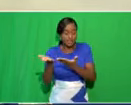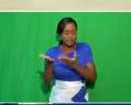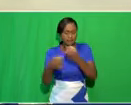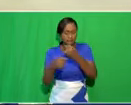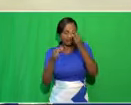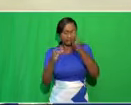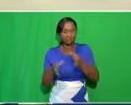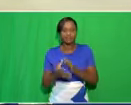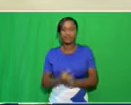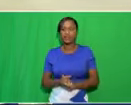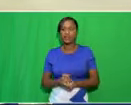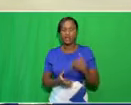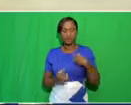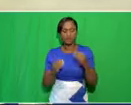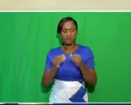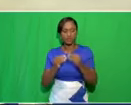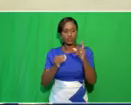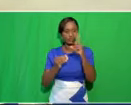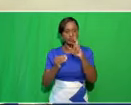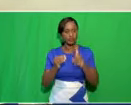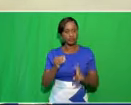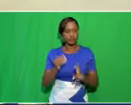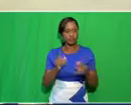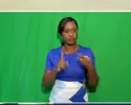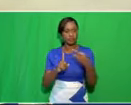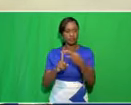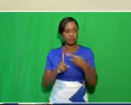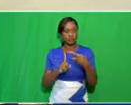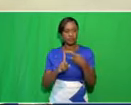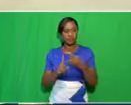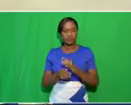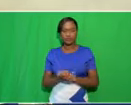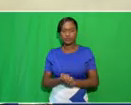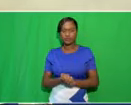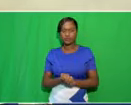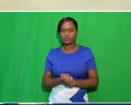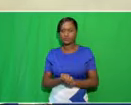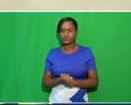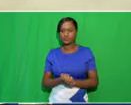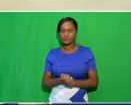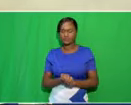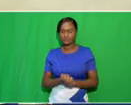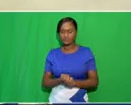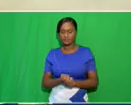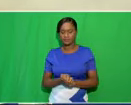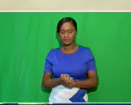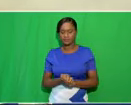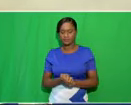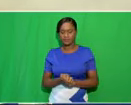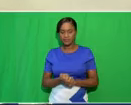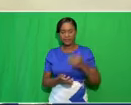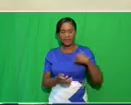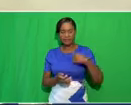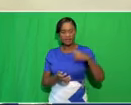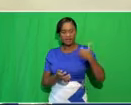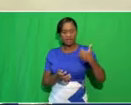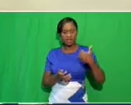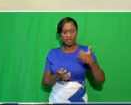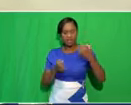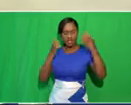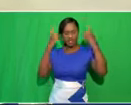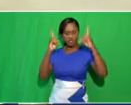our decision to arrive at our decision. We do have some more questions from Zoom. Are there any educational models from other countries that we